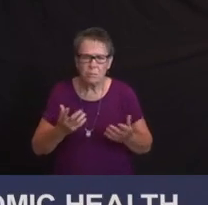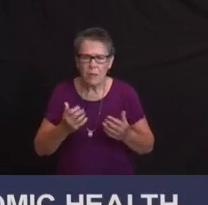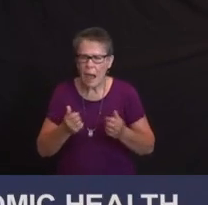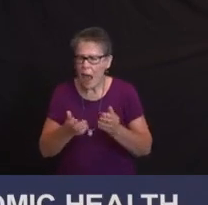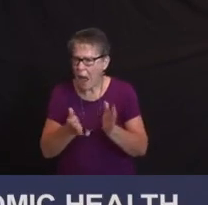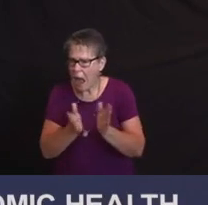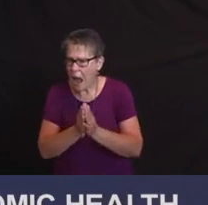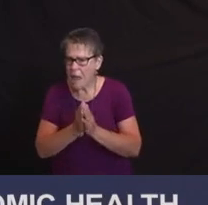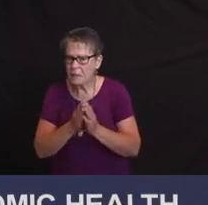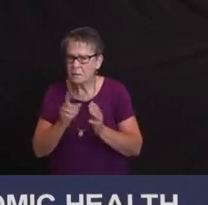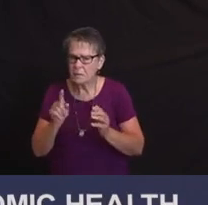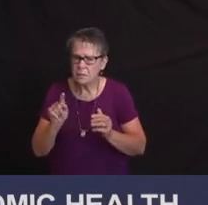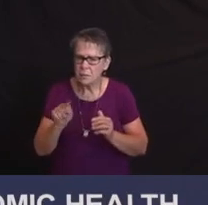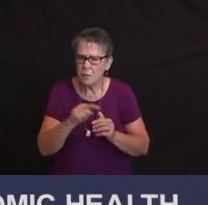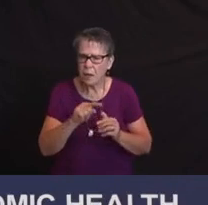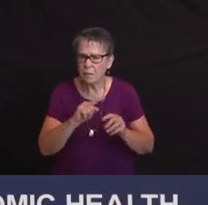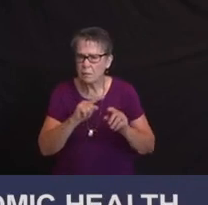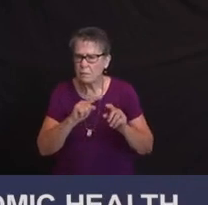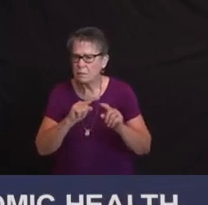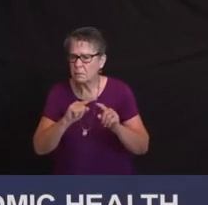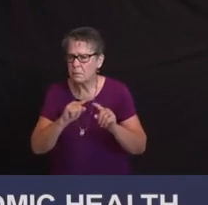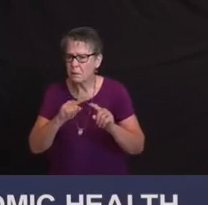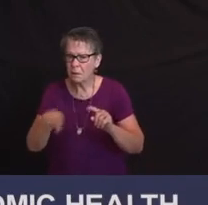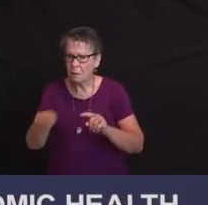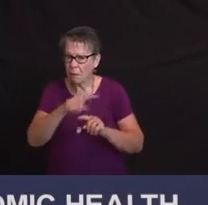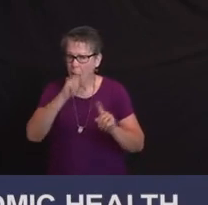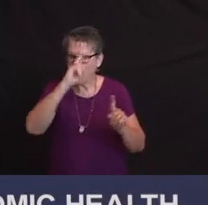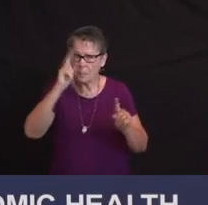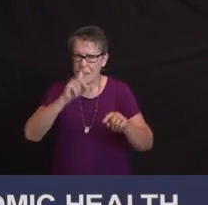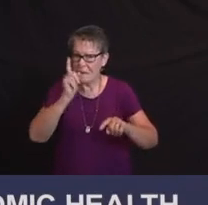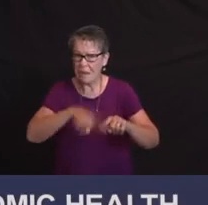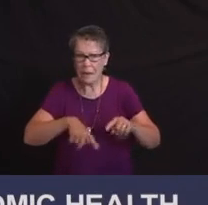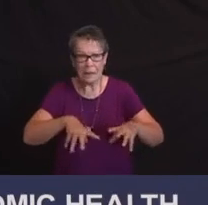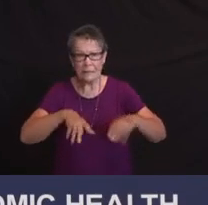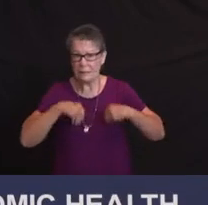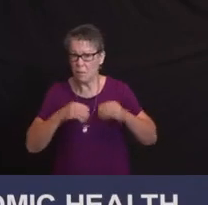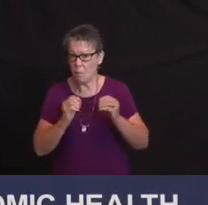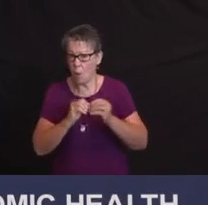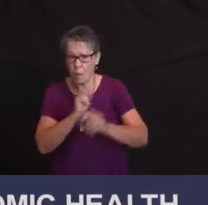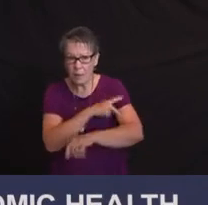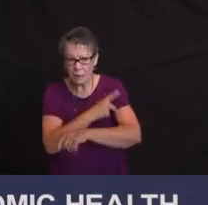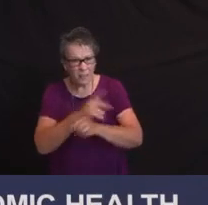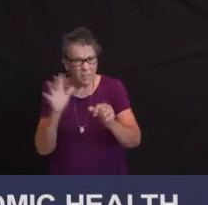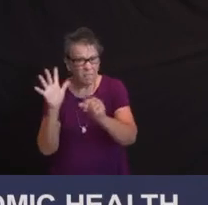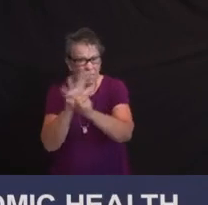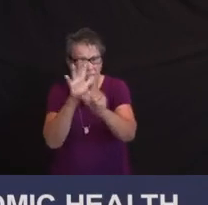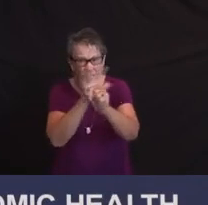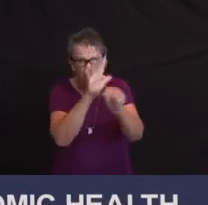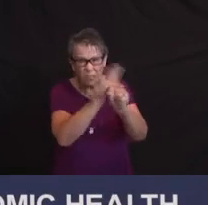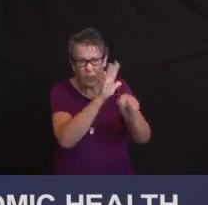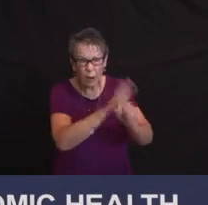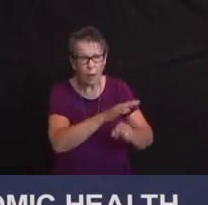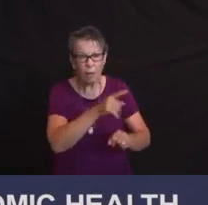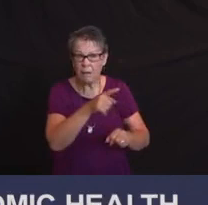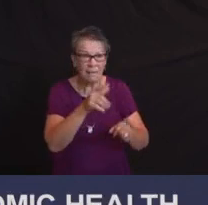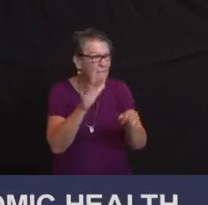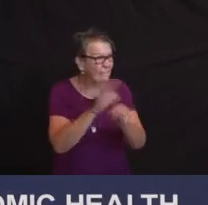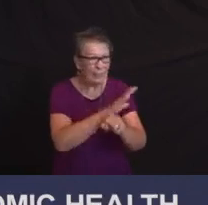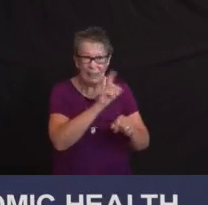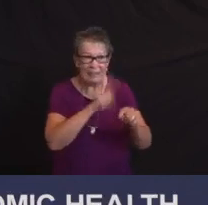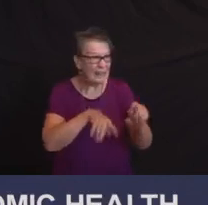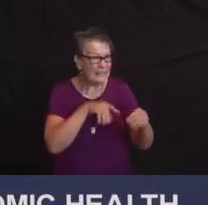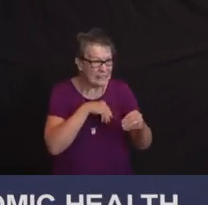they asking to situate patients in New Jersey hospitals? And if so, can you just give some detail about that? Are there any